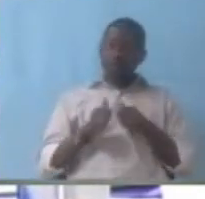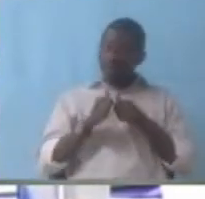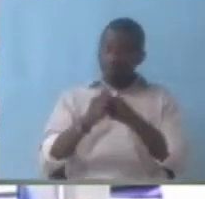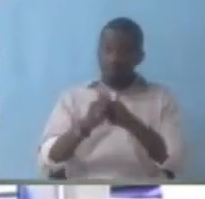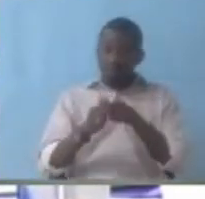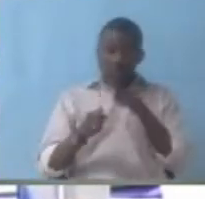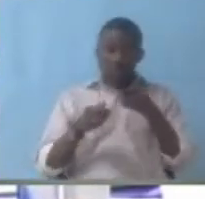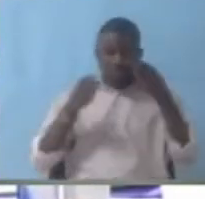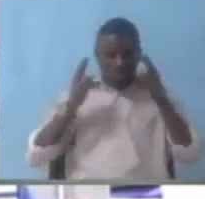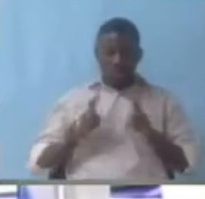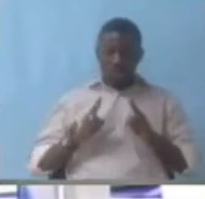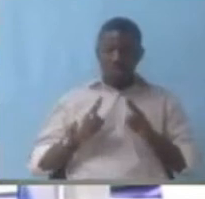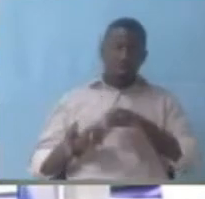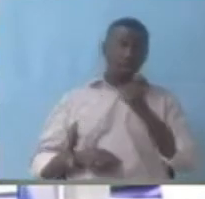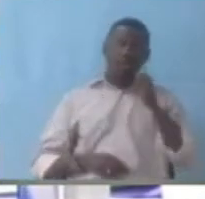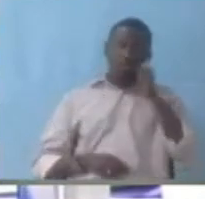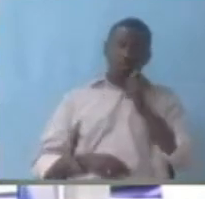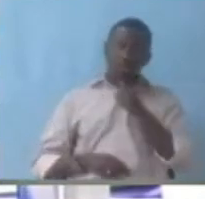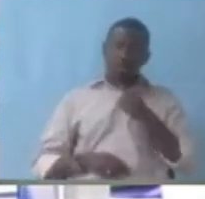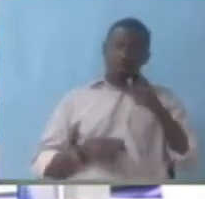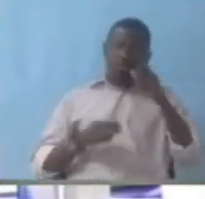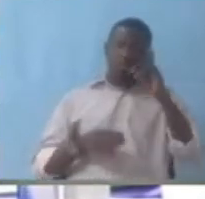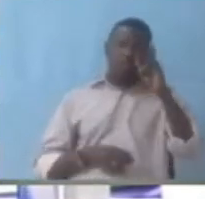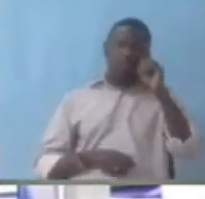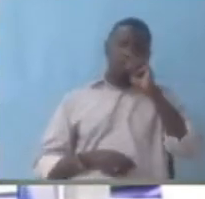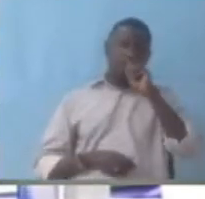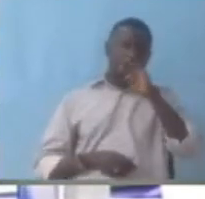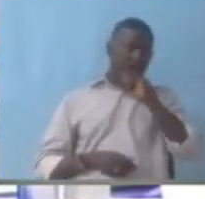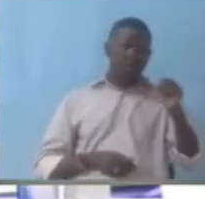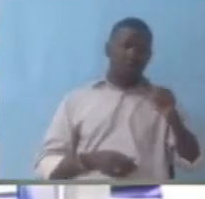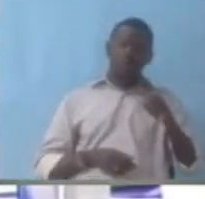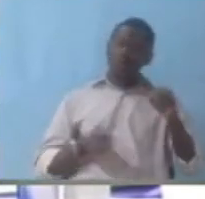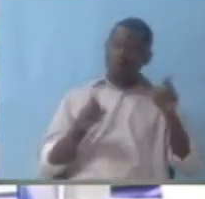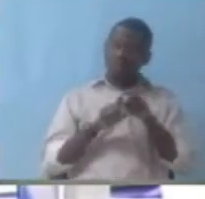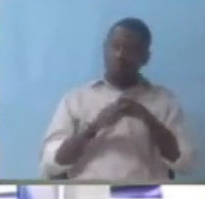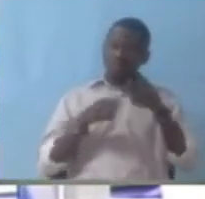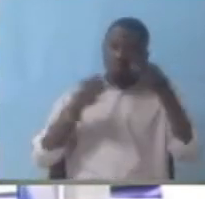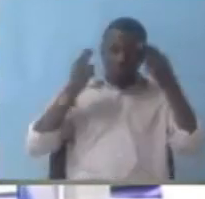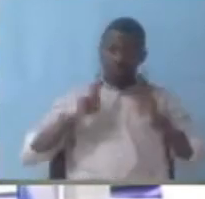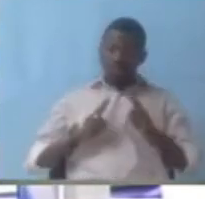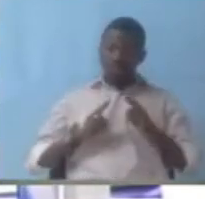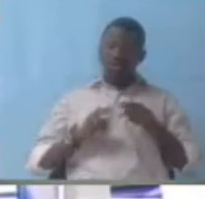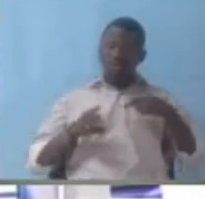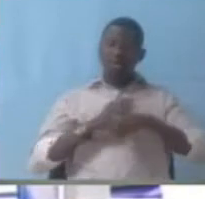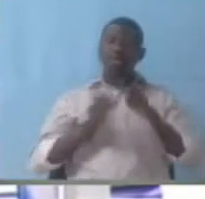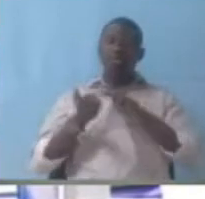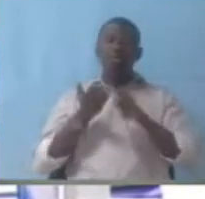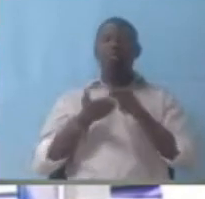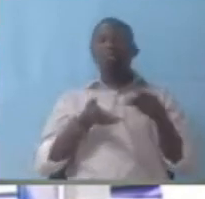and used it as law operated in the